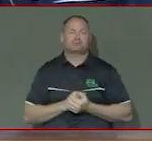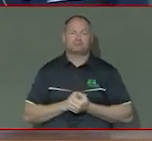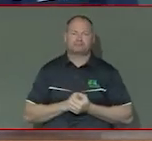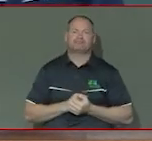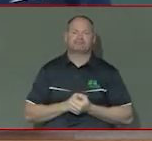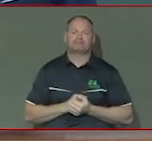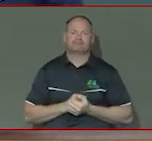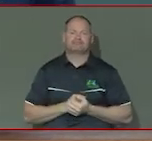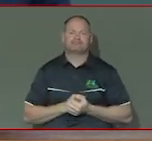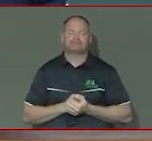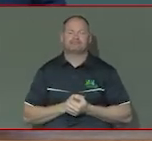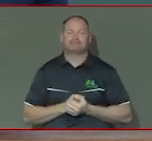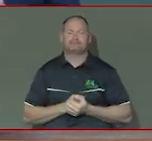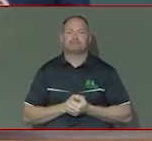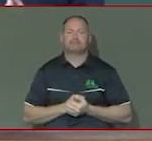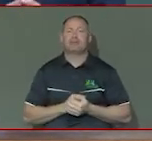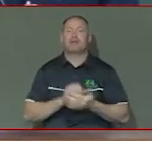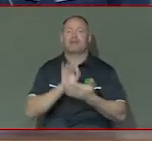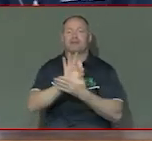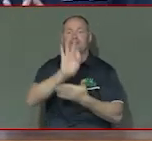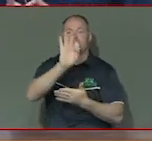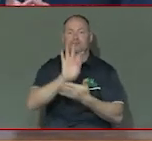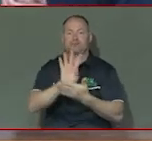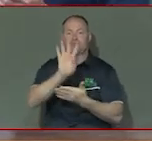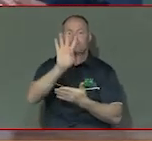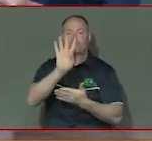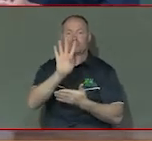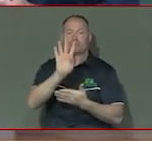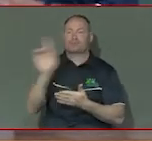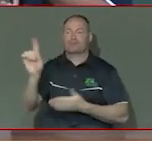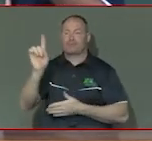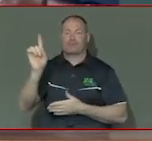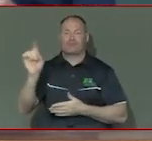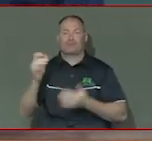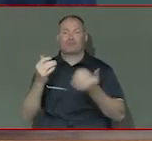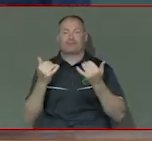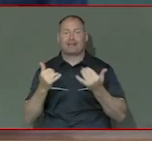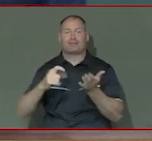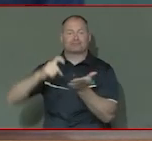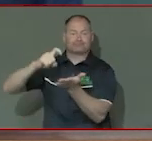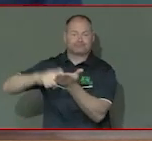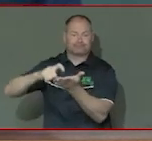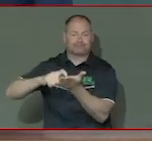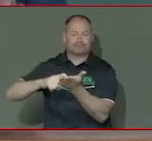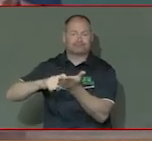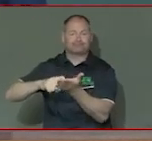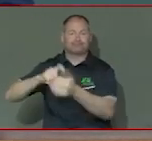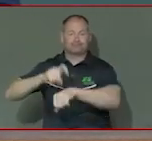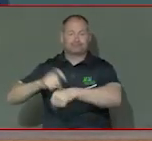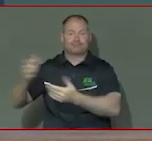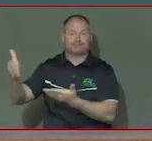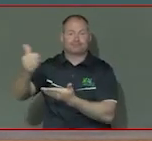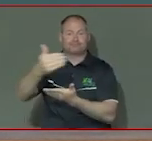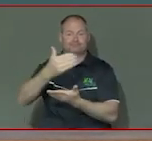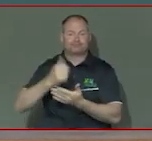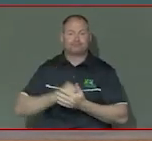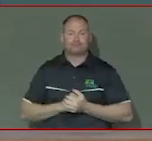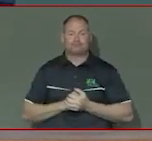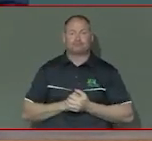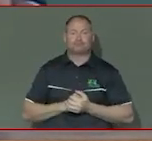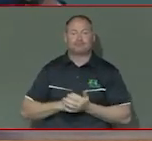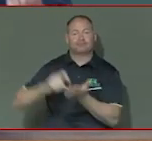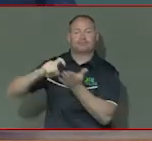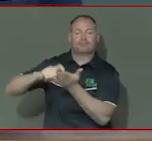together. Then number 13 and 14, they love them. Creditors are the debtors collection period and the creditors payment